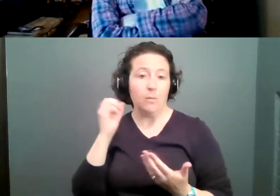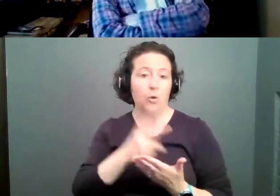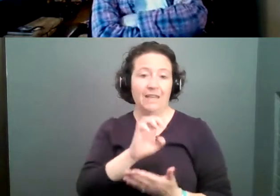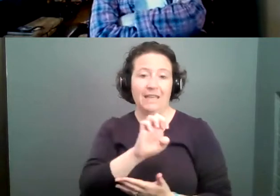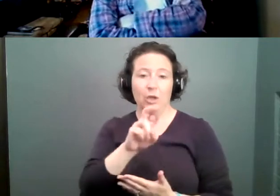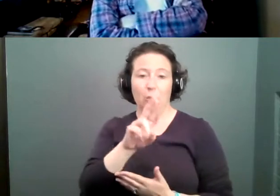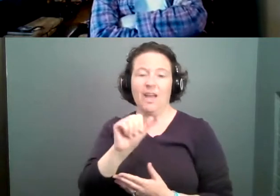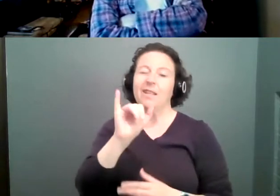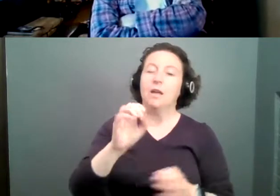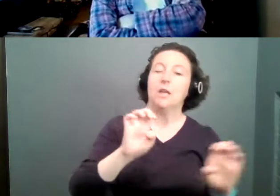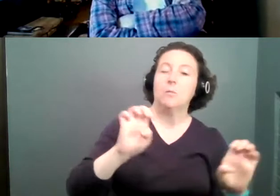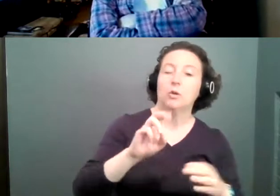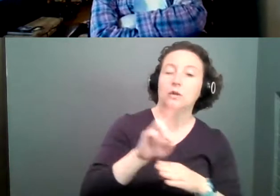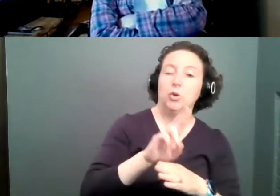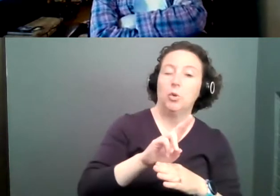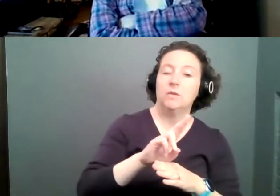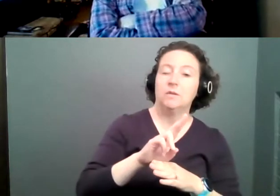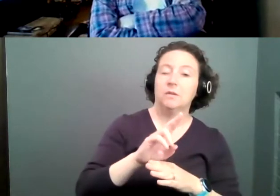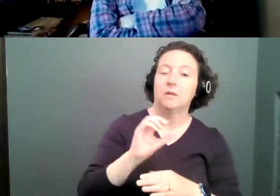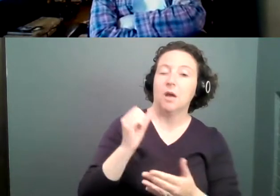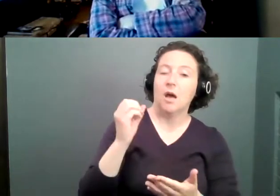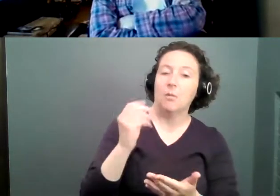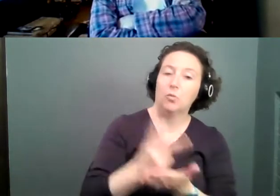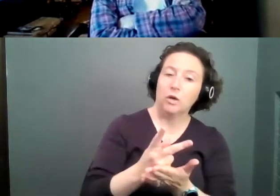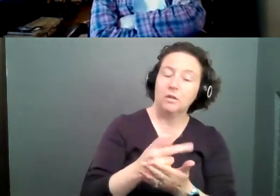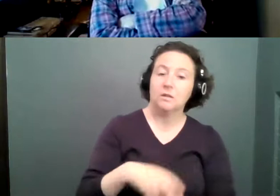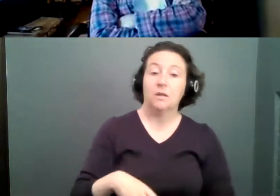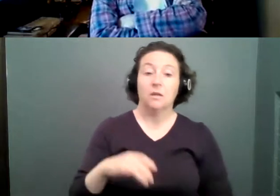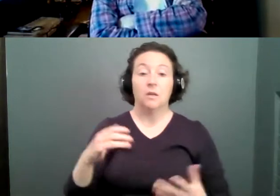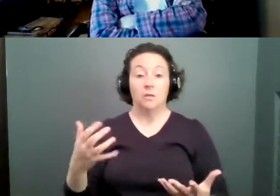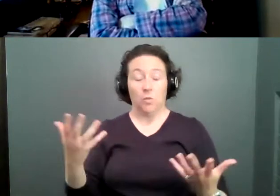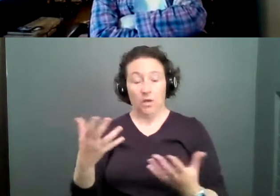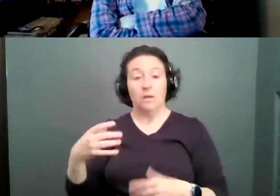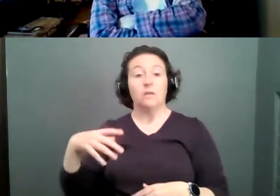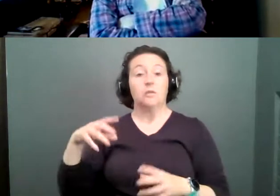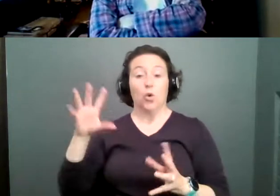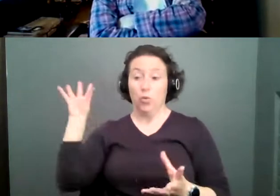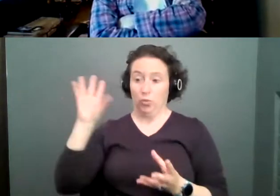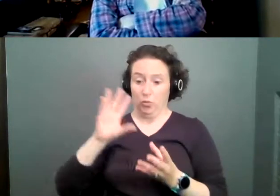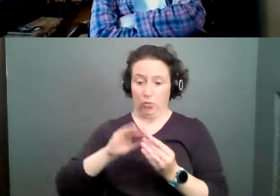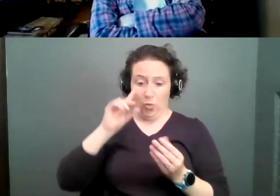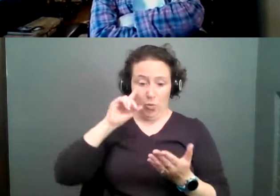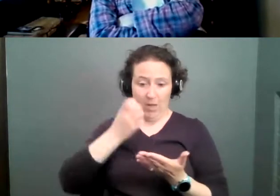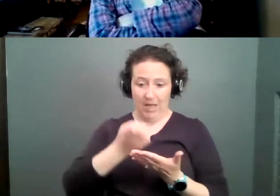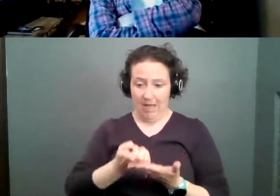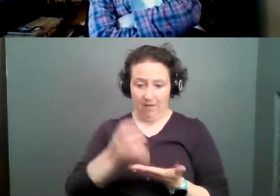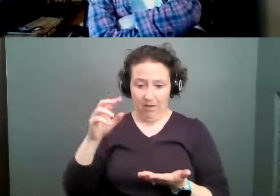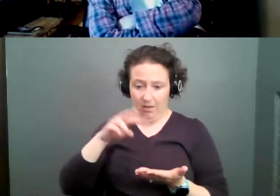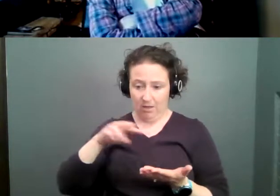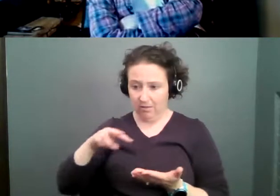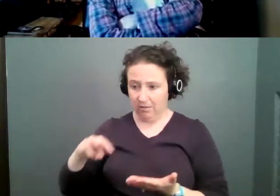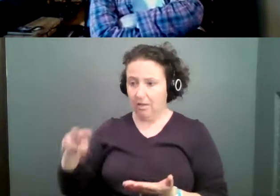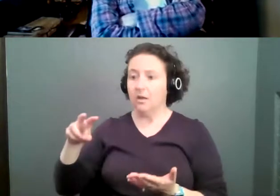authorization, is that, and I quote, the totality of the evidence suggests benefits outweigh